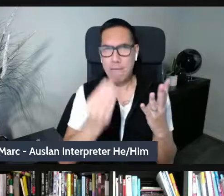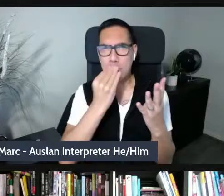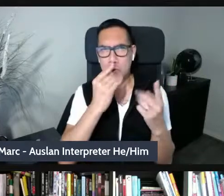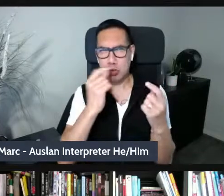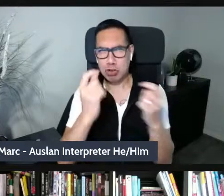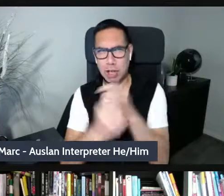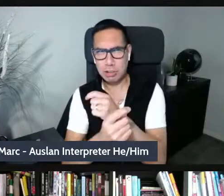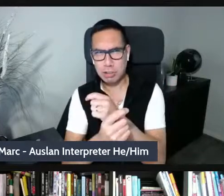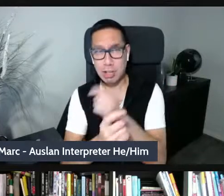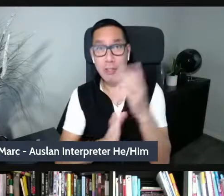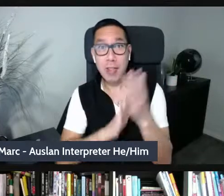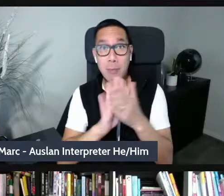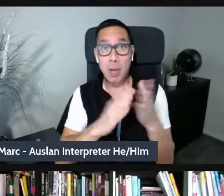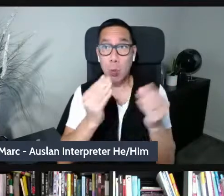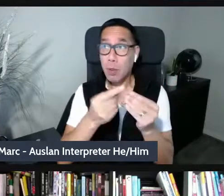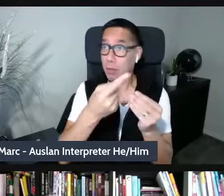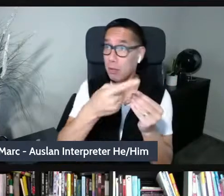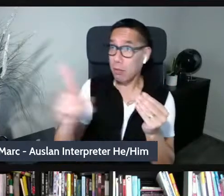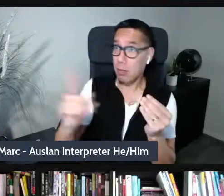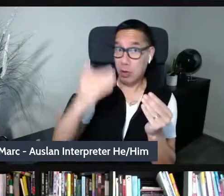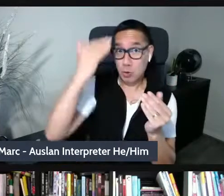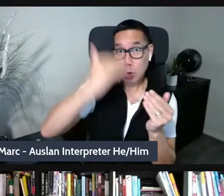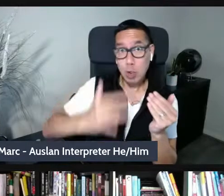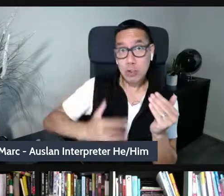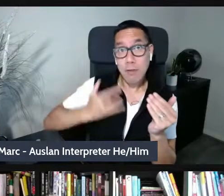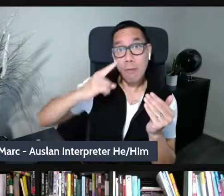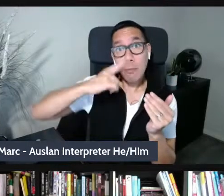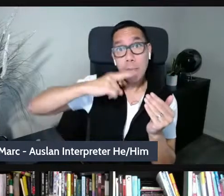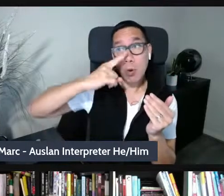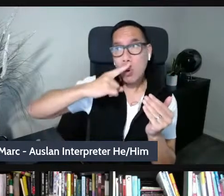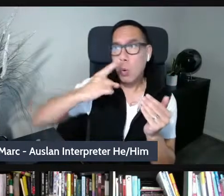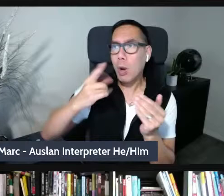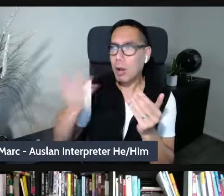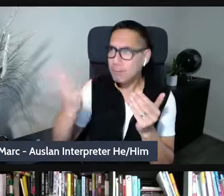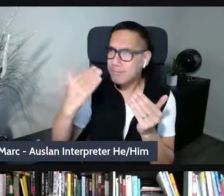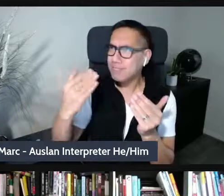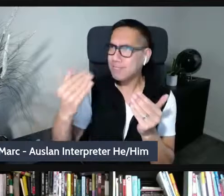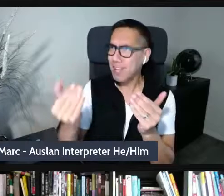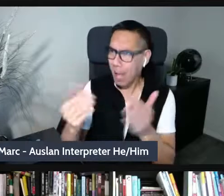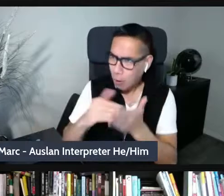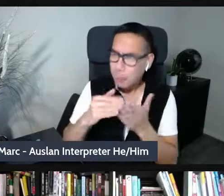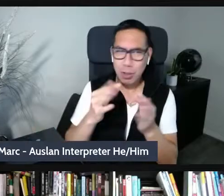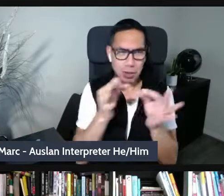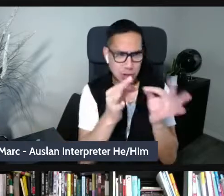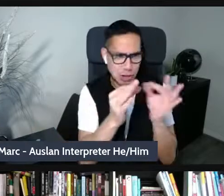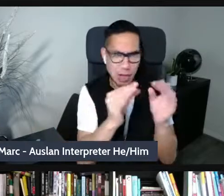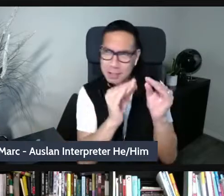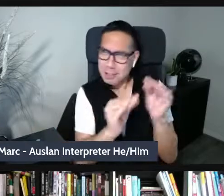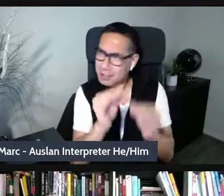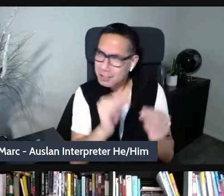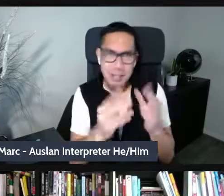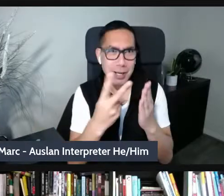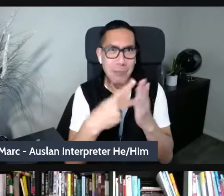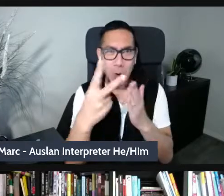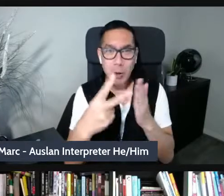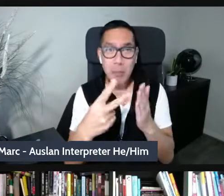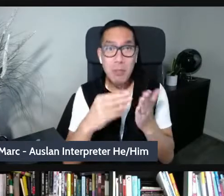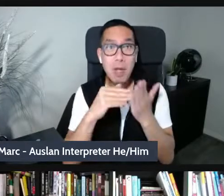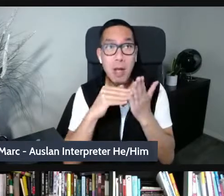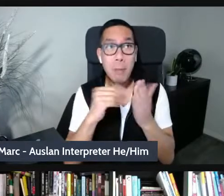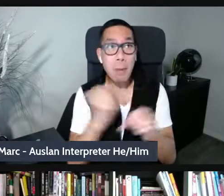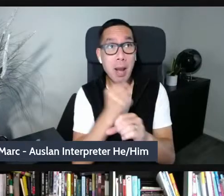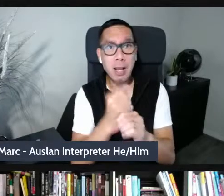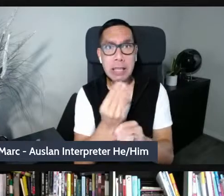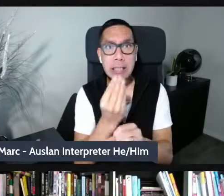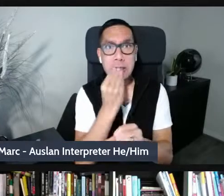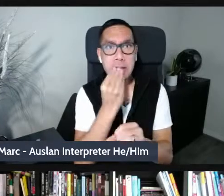stroke survivors, design programs that will make healthy eating easier. And actually, in fact, I'm also